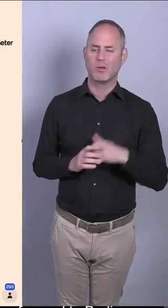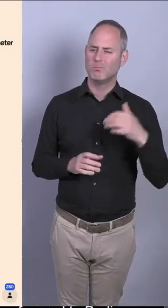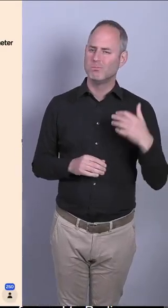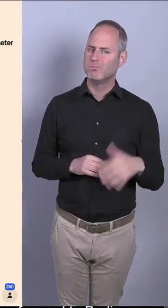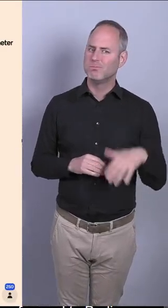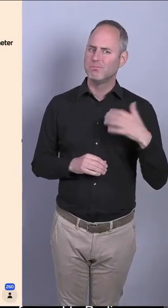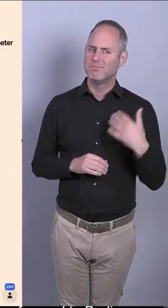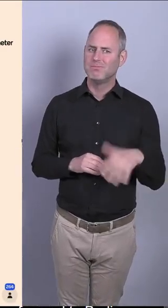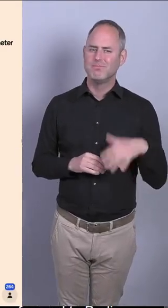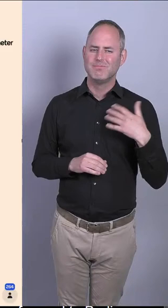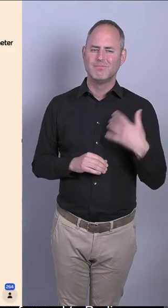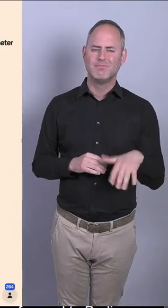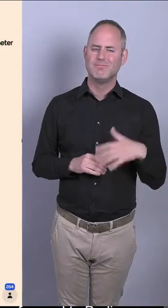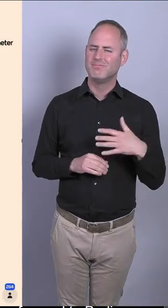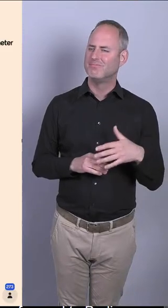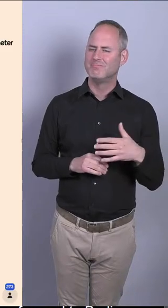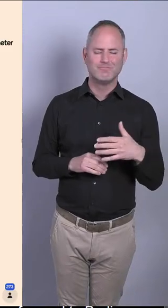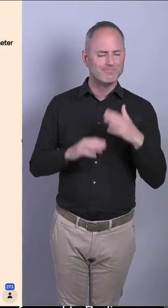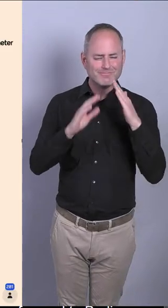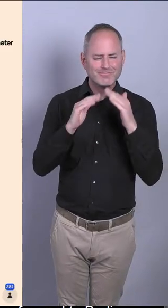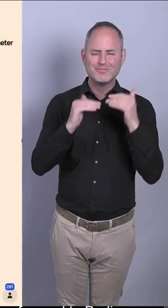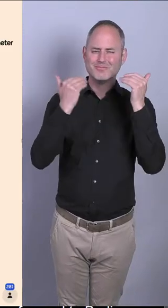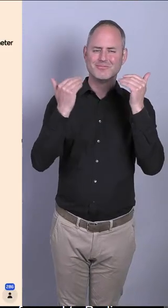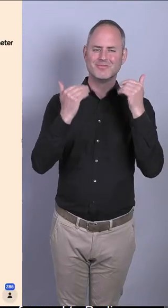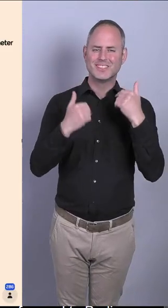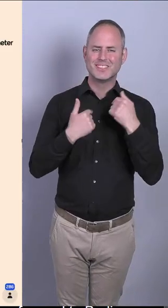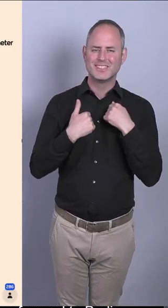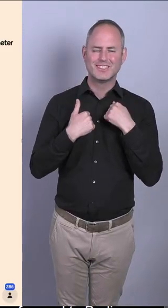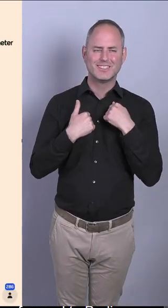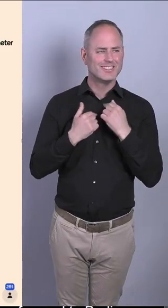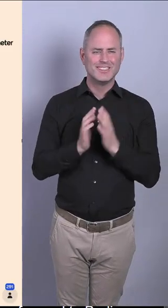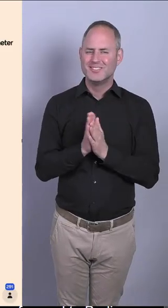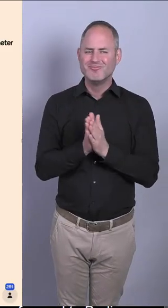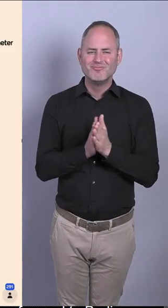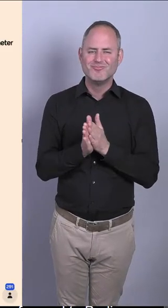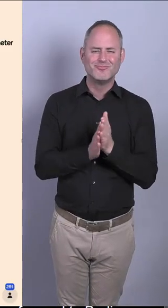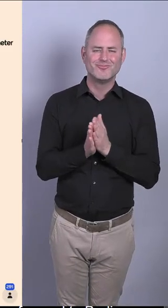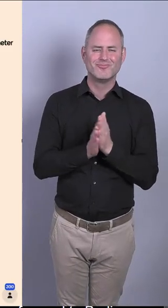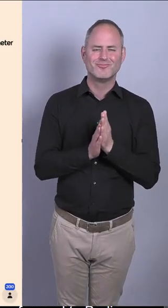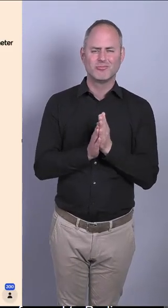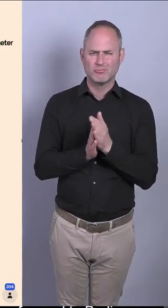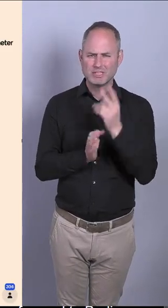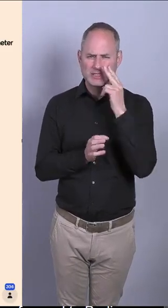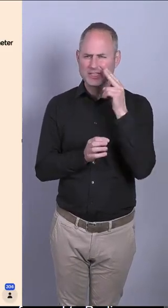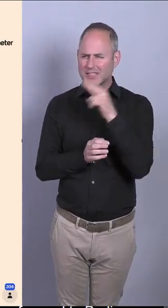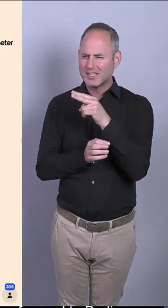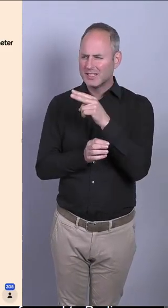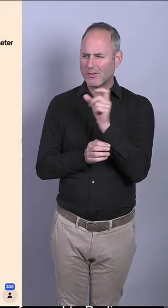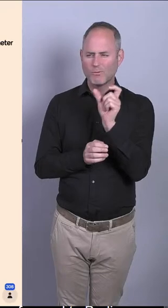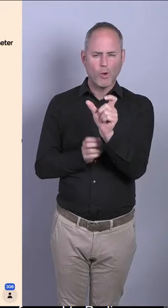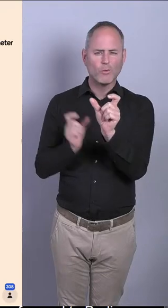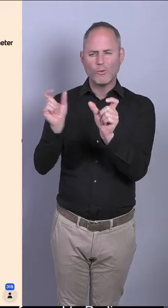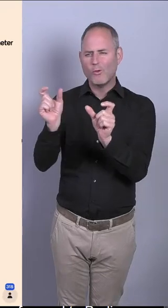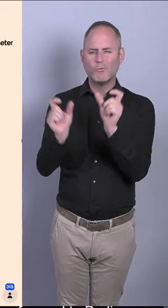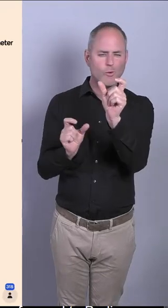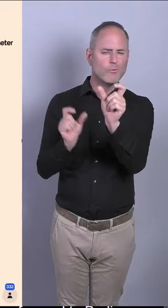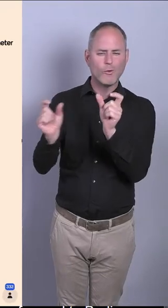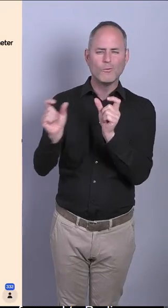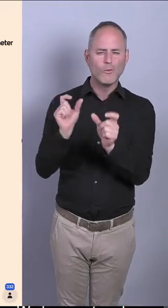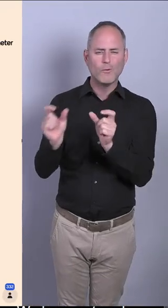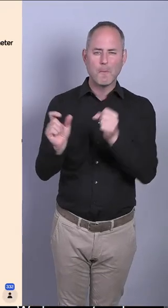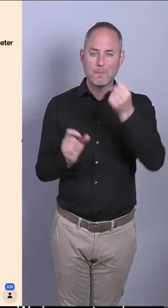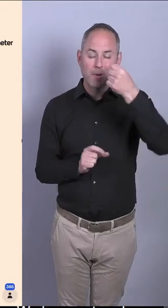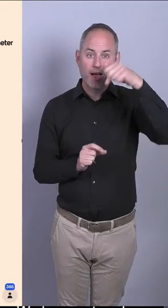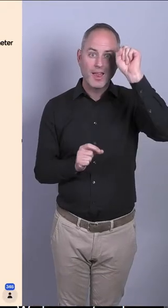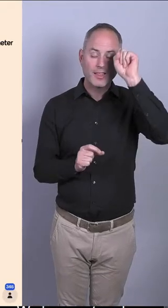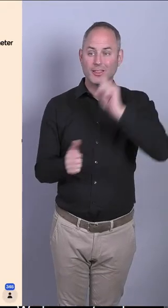I think we already have enough reasons gathered here to look forward to the games. And the biggest thing I'm seeing here is